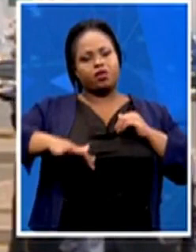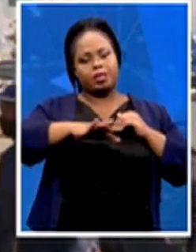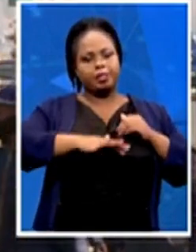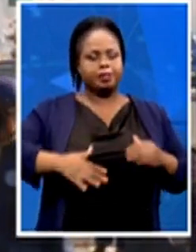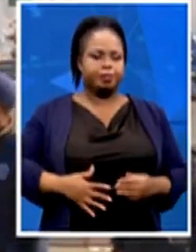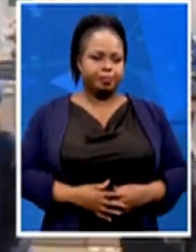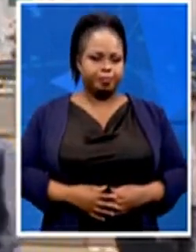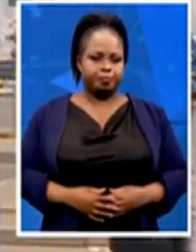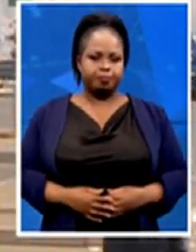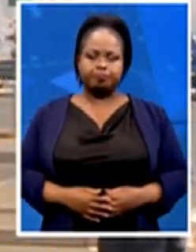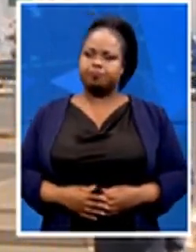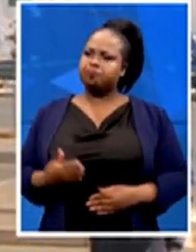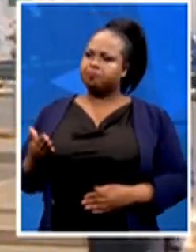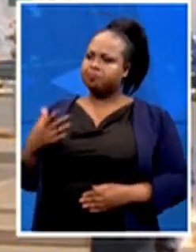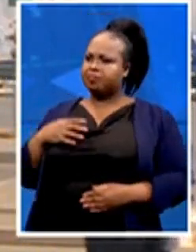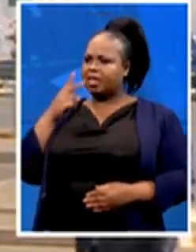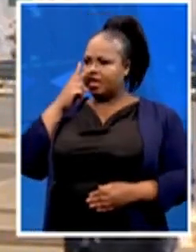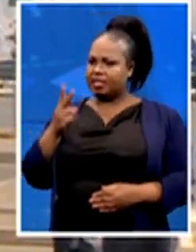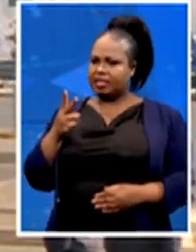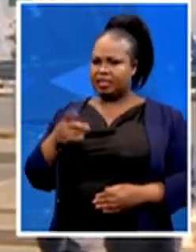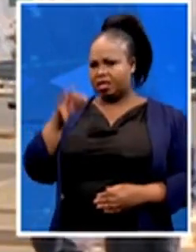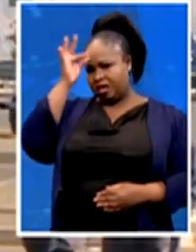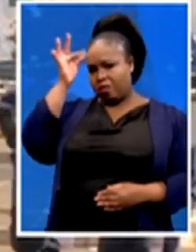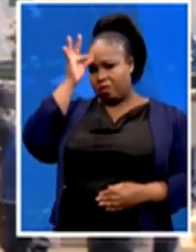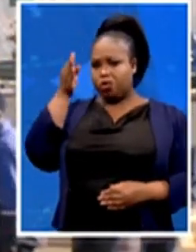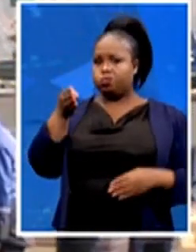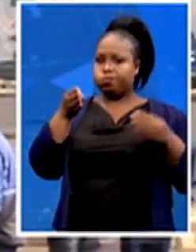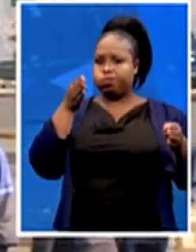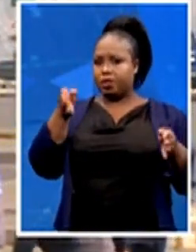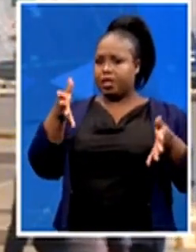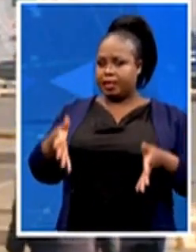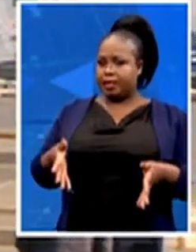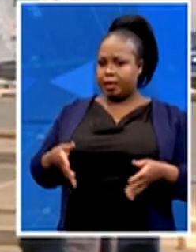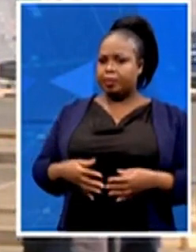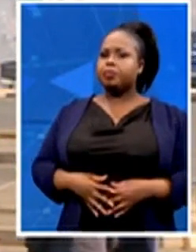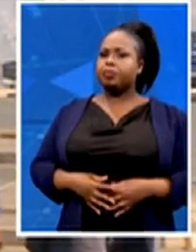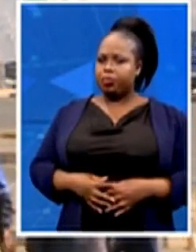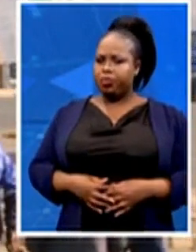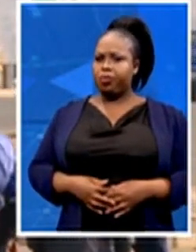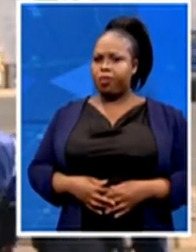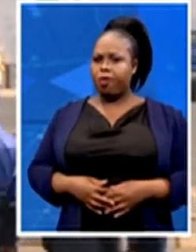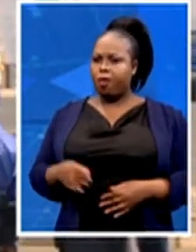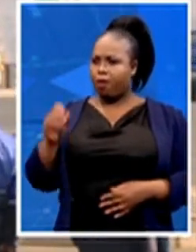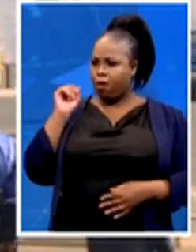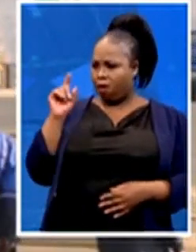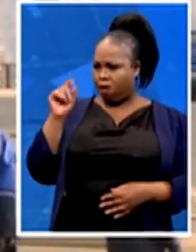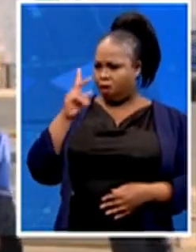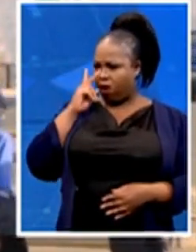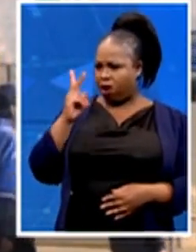is some police visibility here. I think over there, right at the top, at the entrance, I saw there was